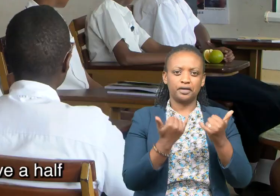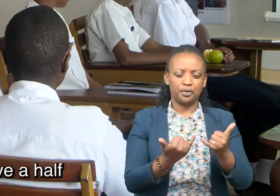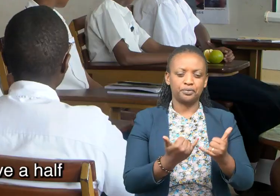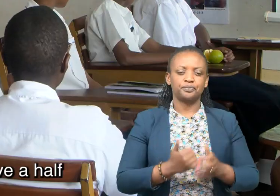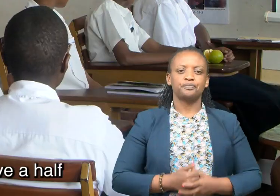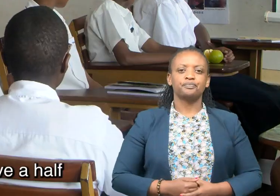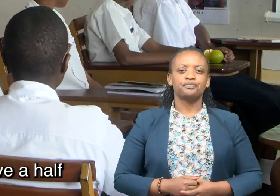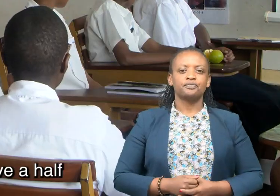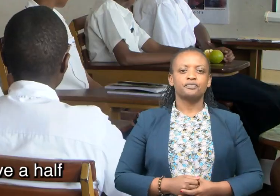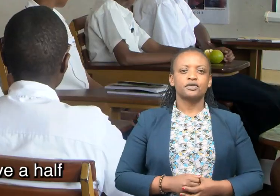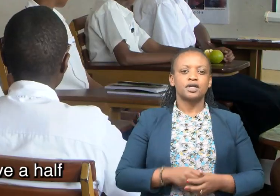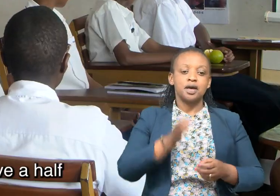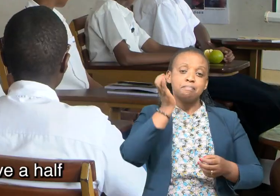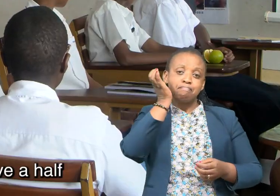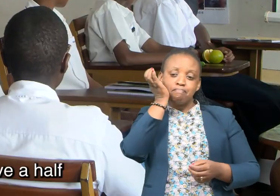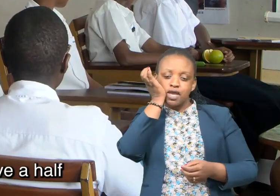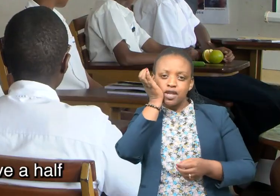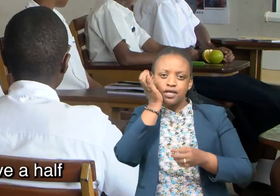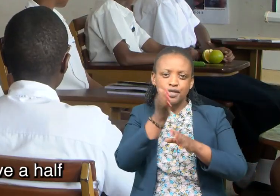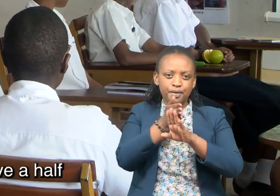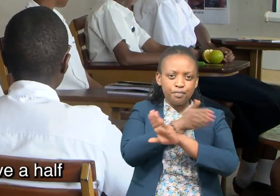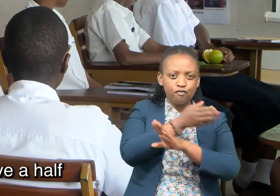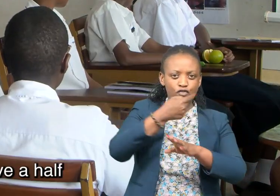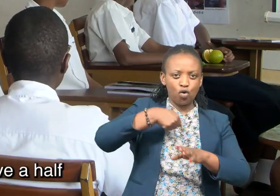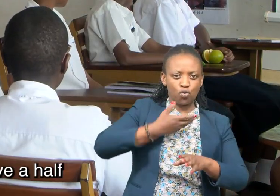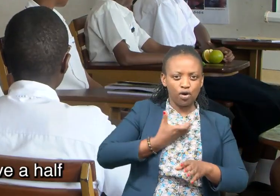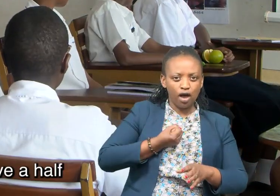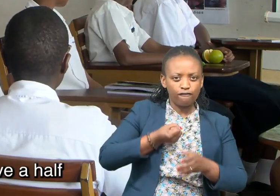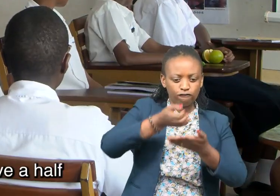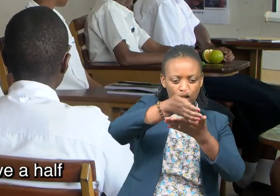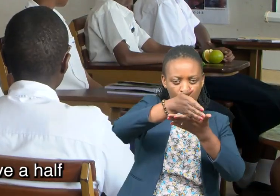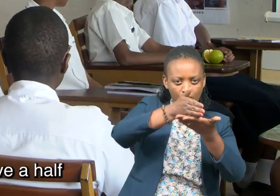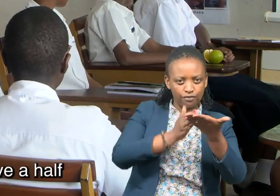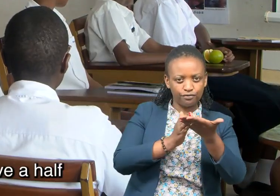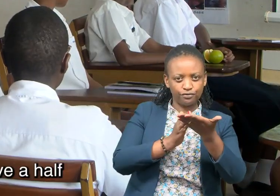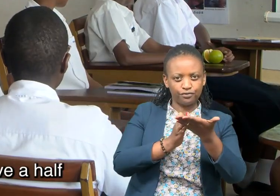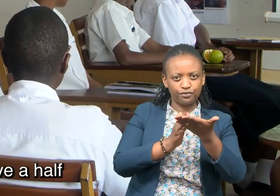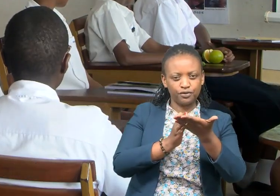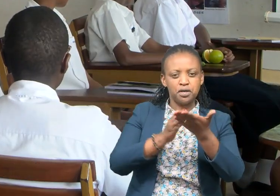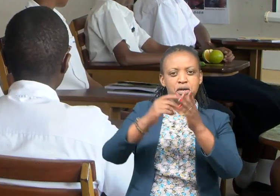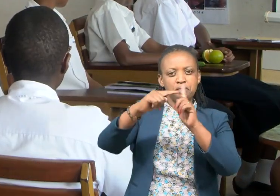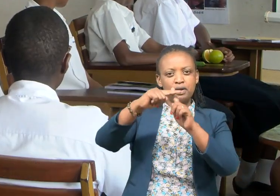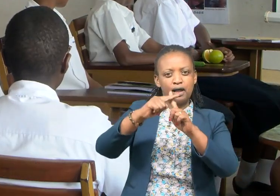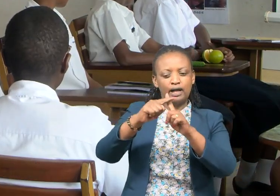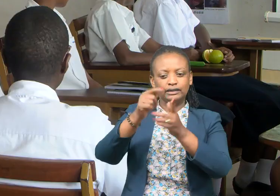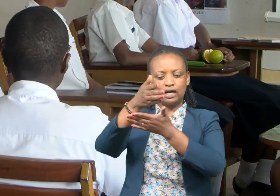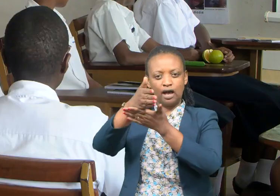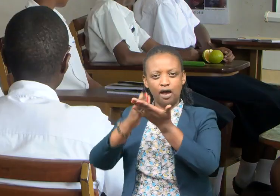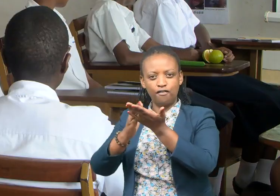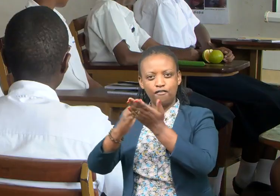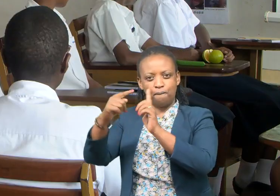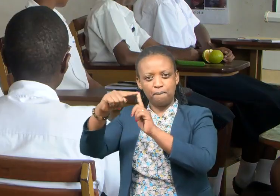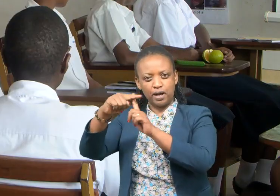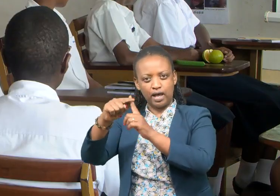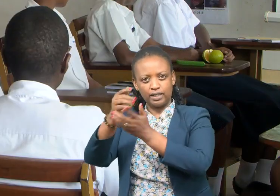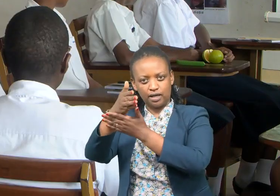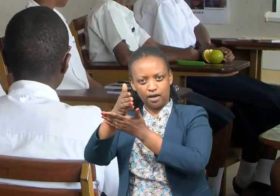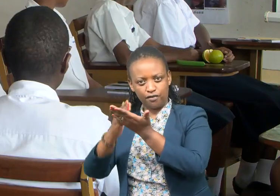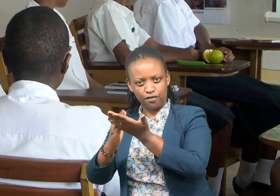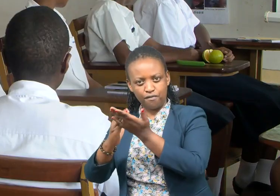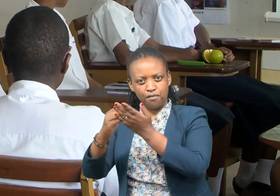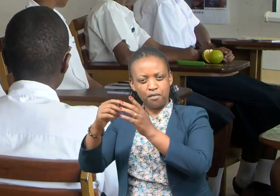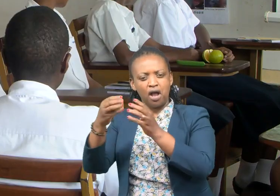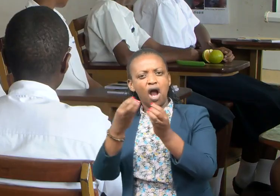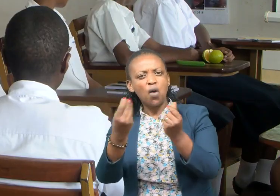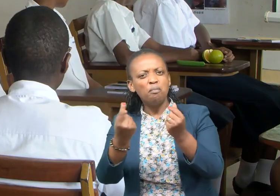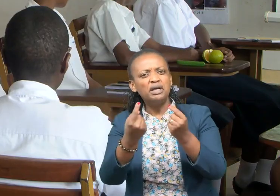2. So in the beans we have a half plus a half